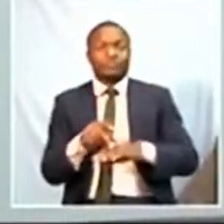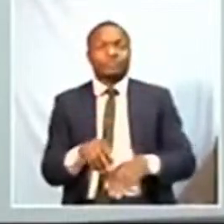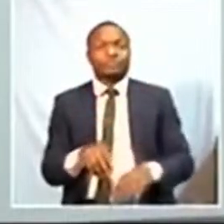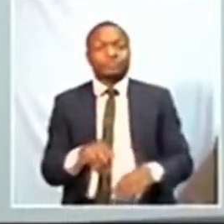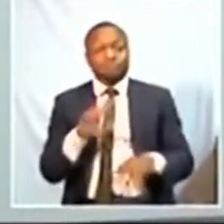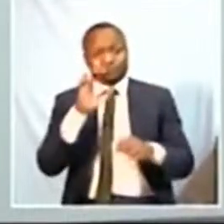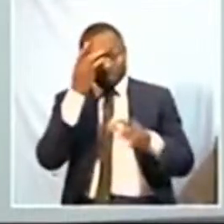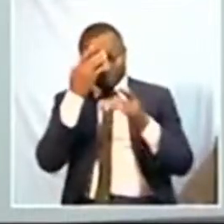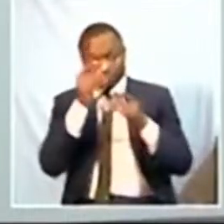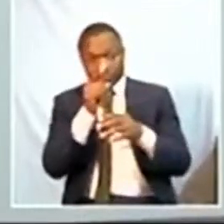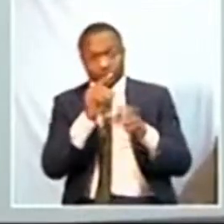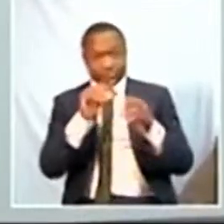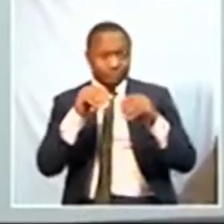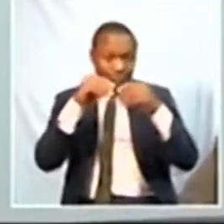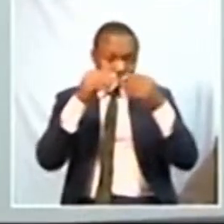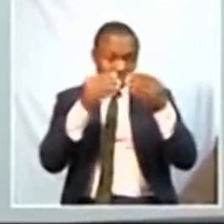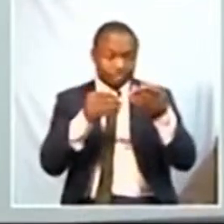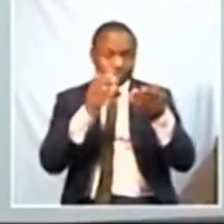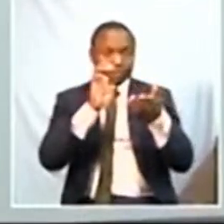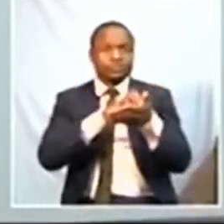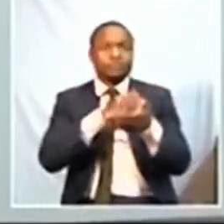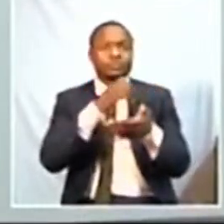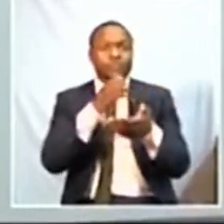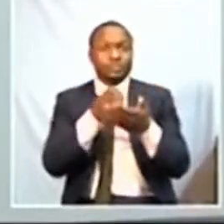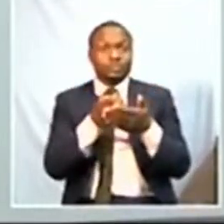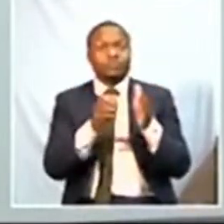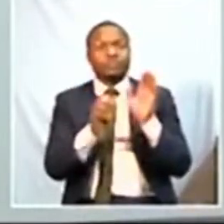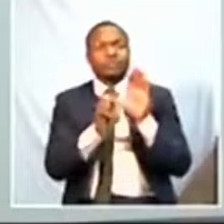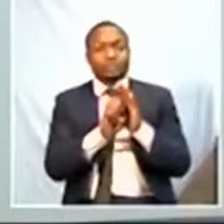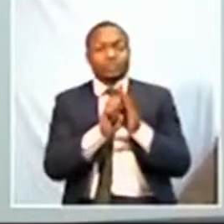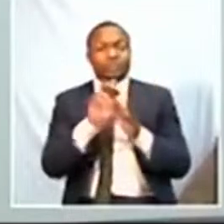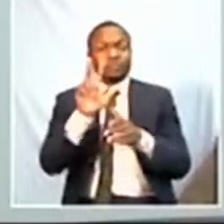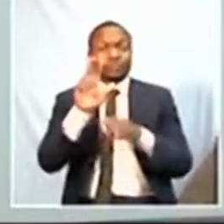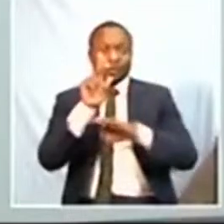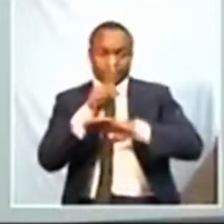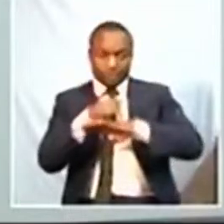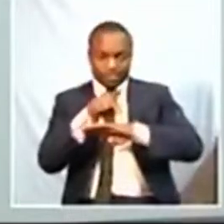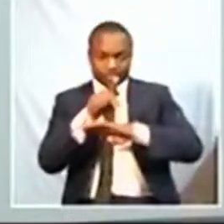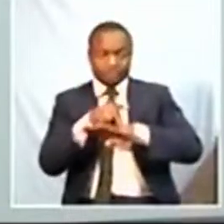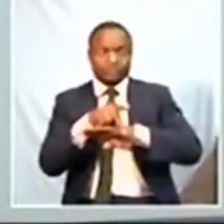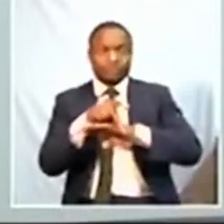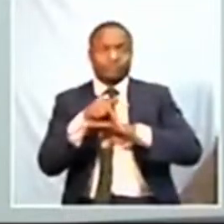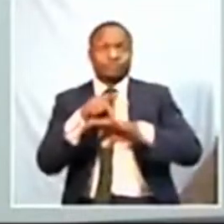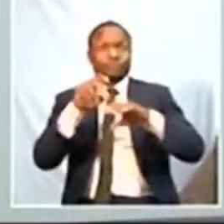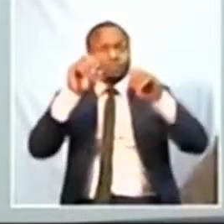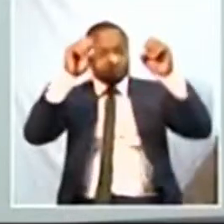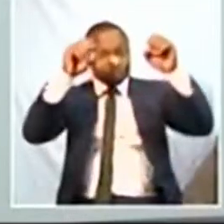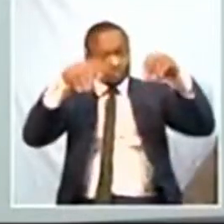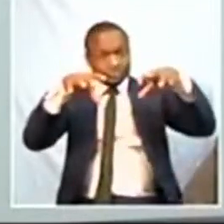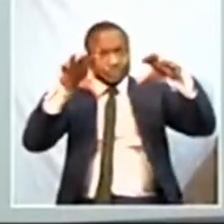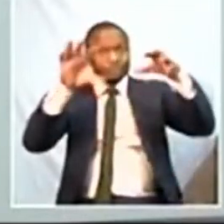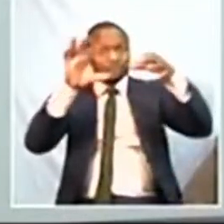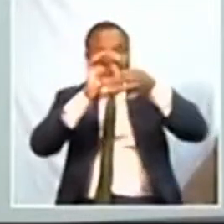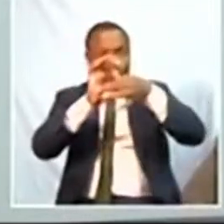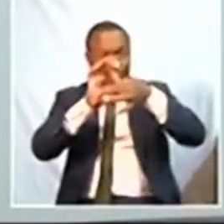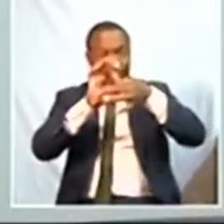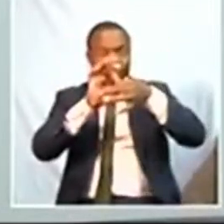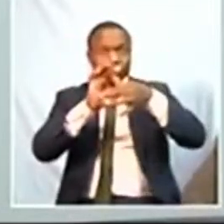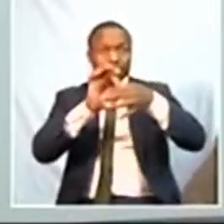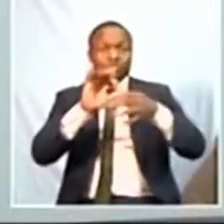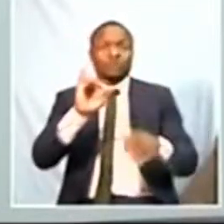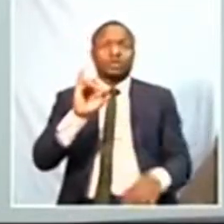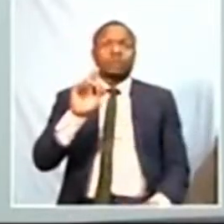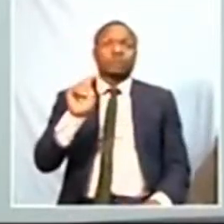we expected you to give evidence for example, the 3 projects for electrification, the Itope Rural